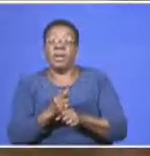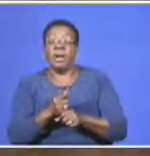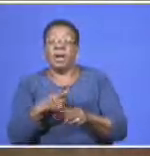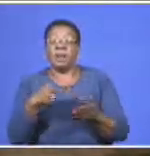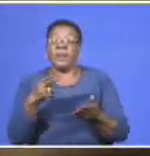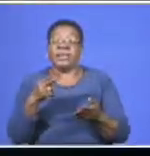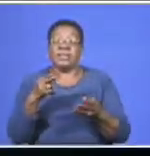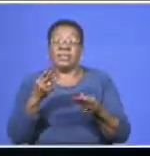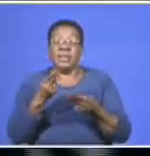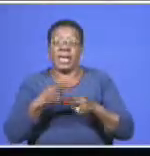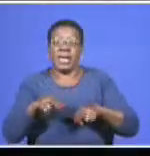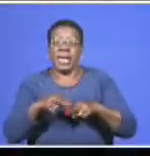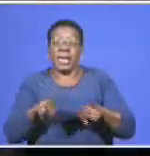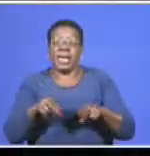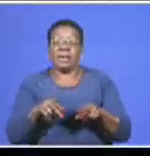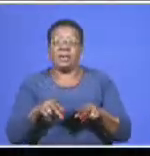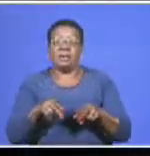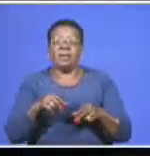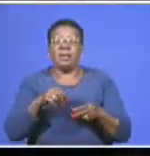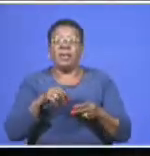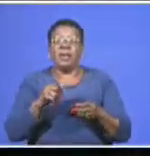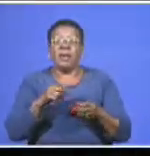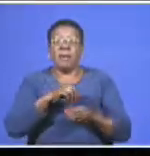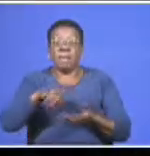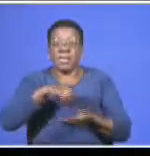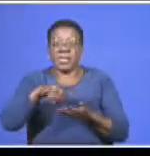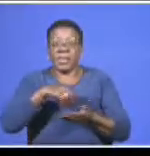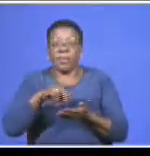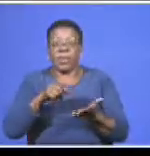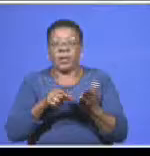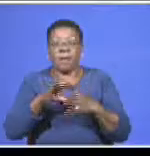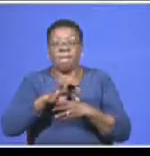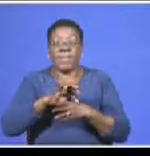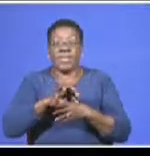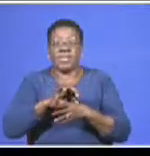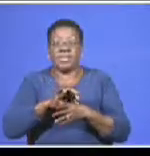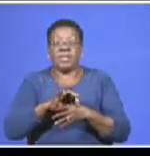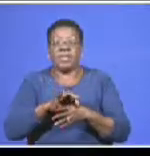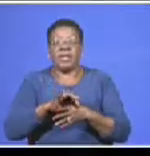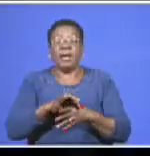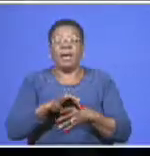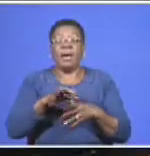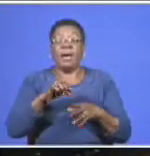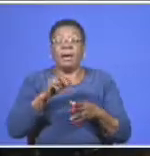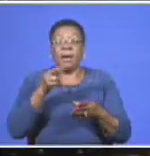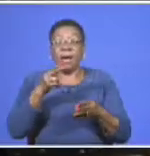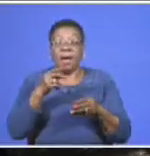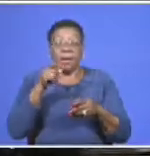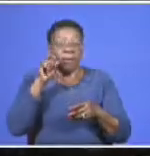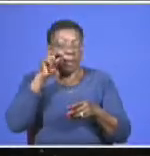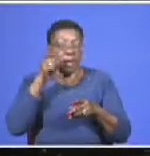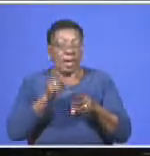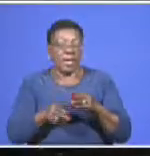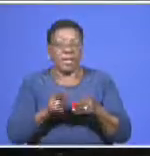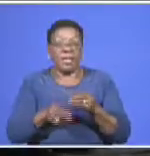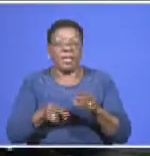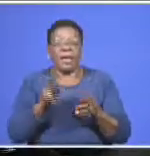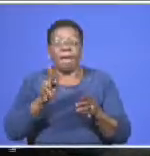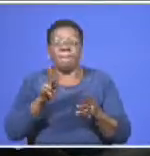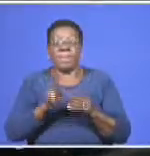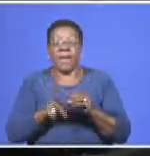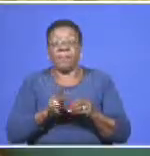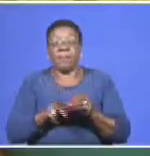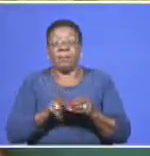Italian omelet, out of leftover meat and yams and combined it with eggs, onion, peppers, eggplant, cheese,